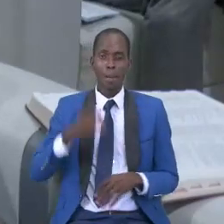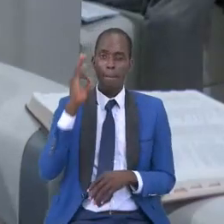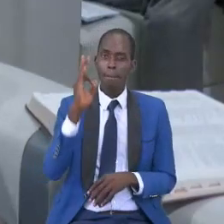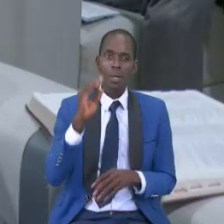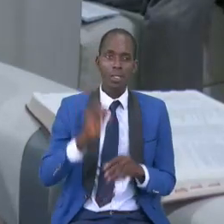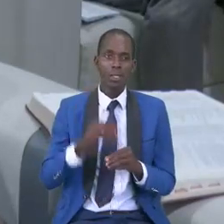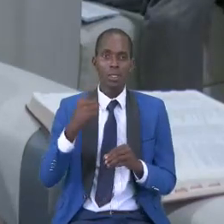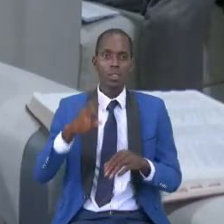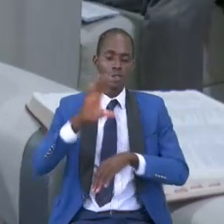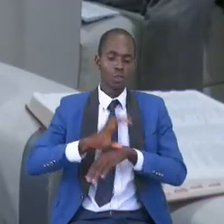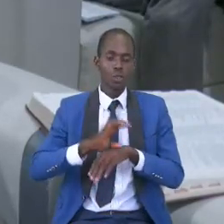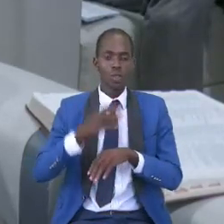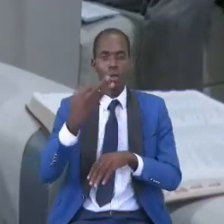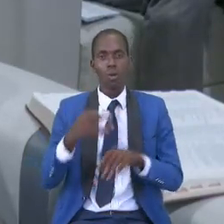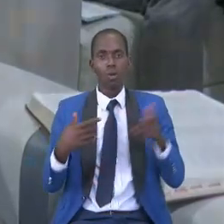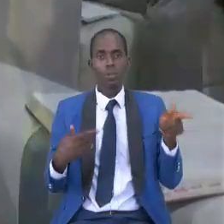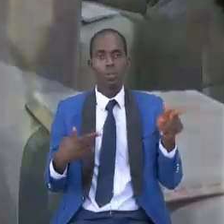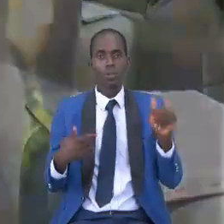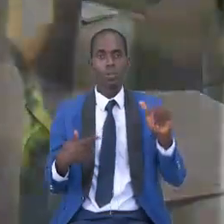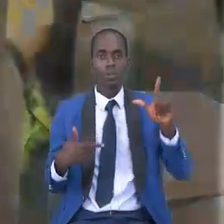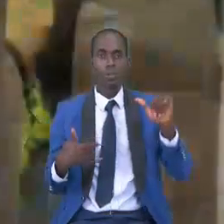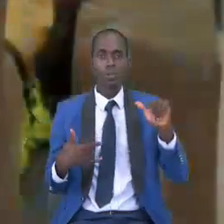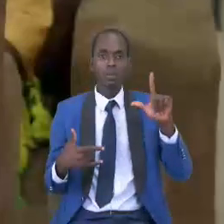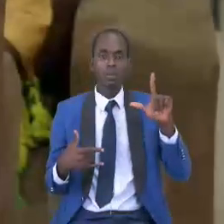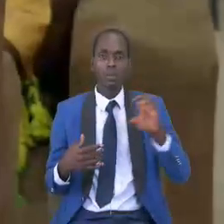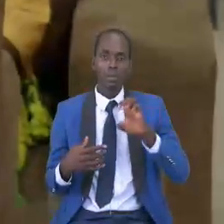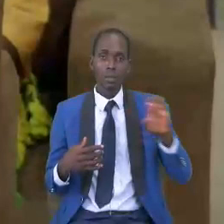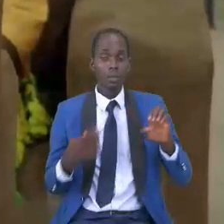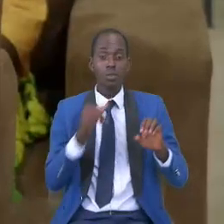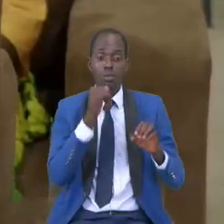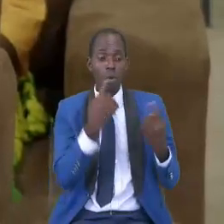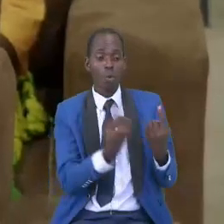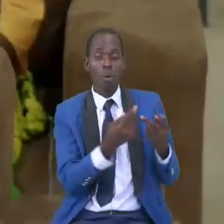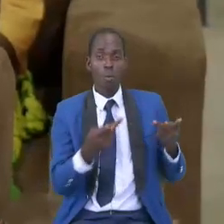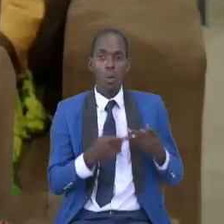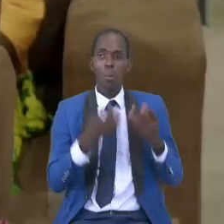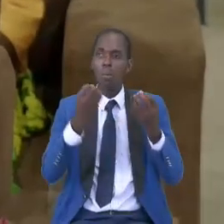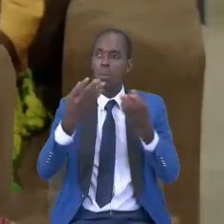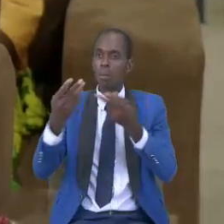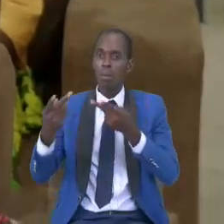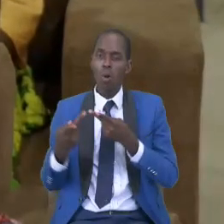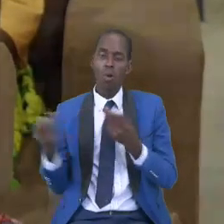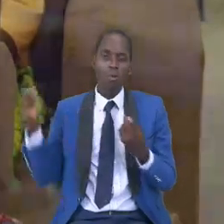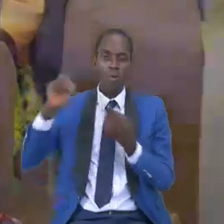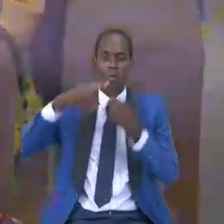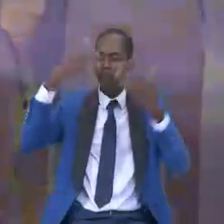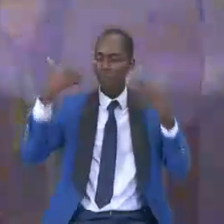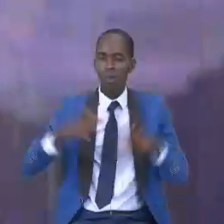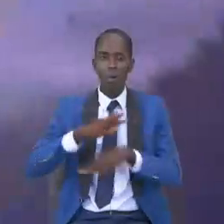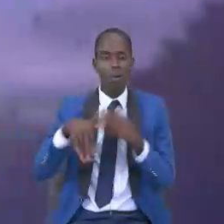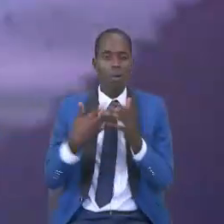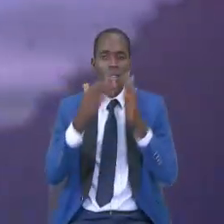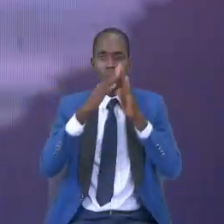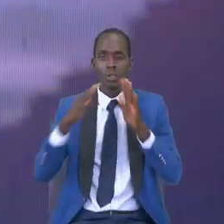of Galilee. Not only one place, he went from place to place until he covered those cities. We're told in Acts